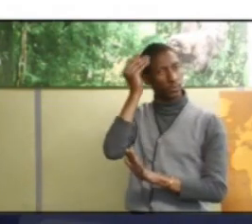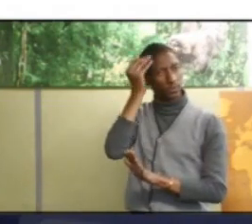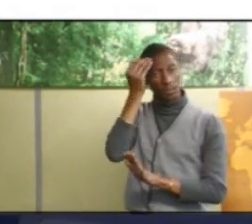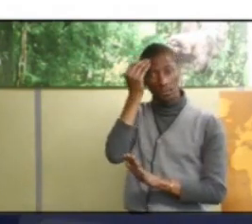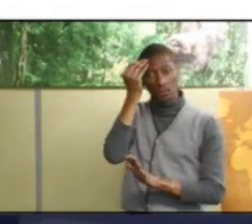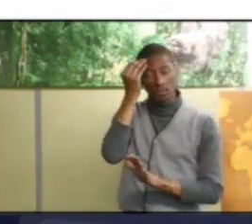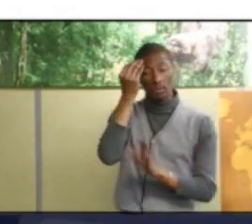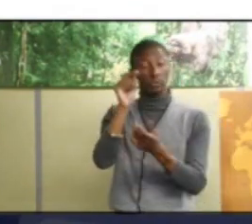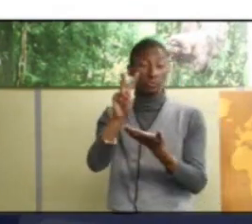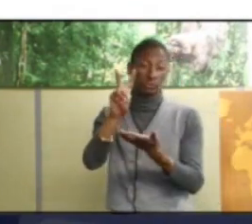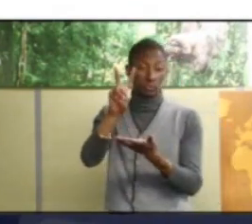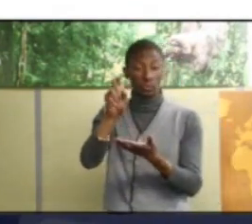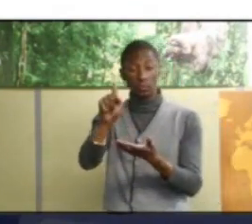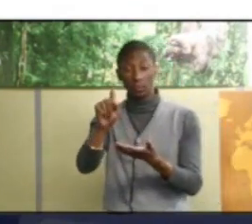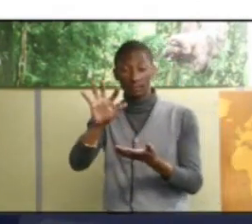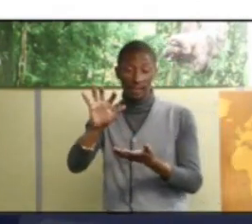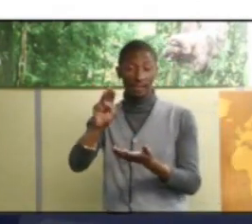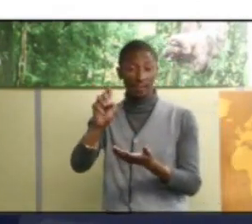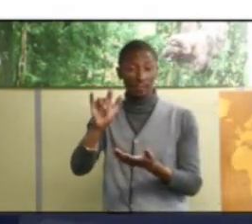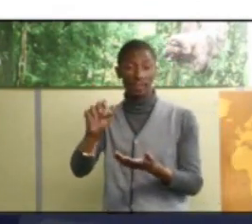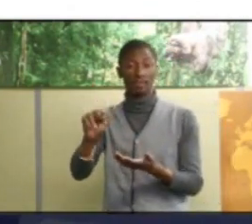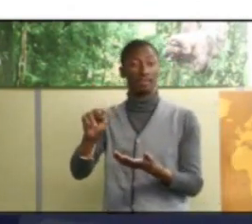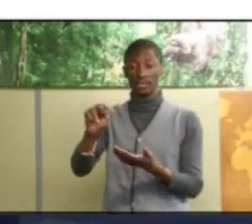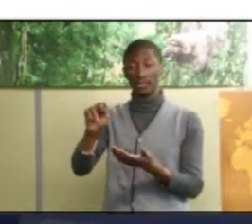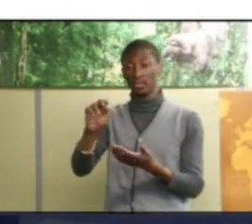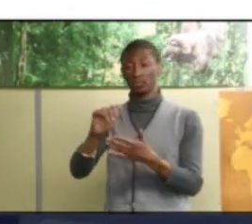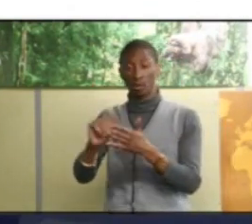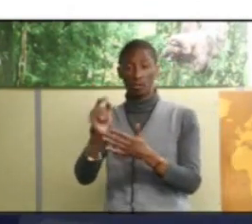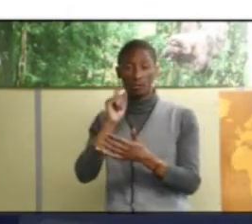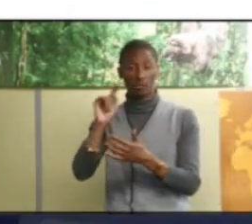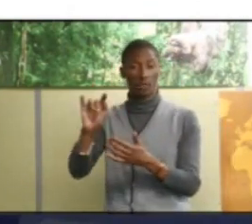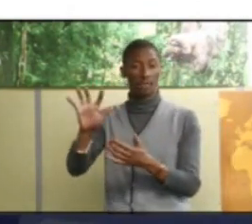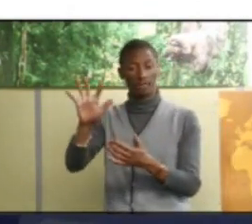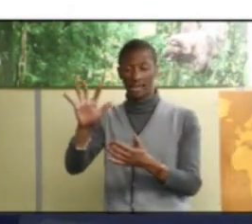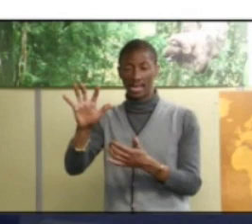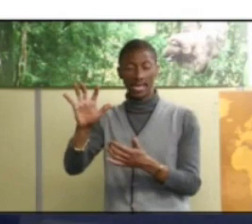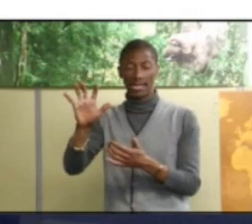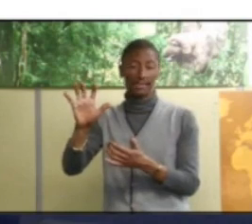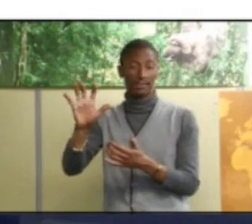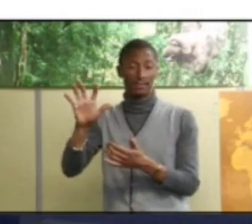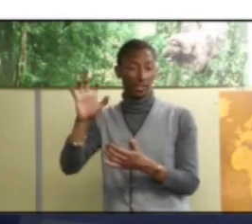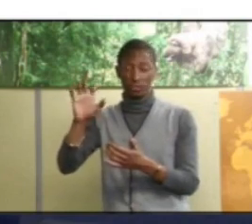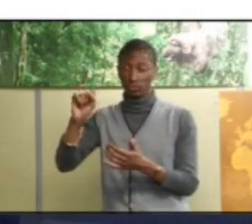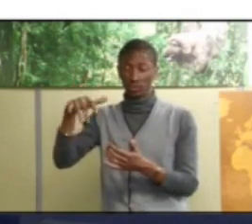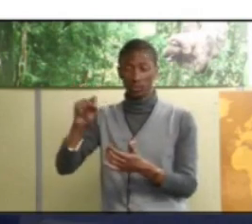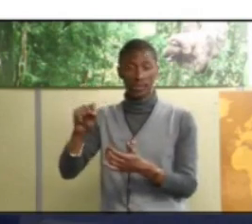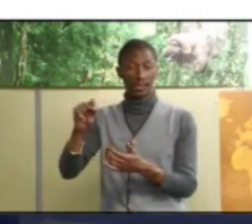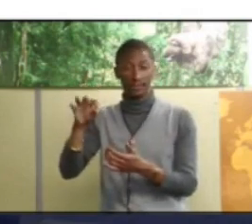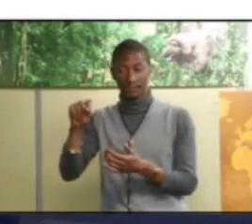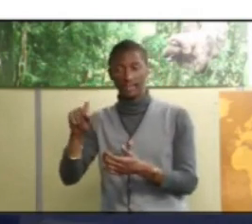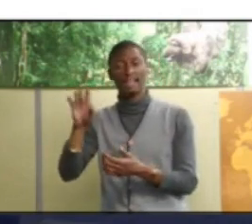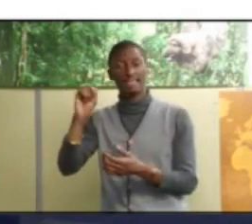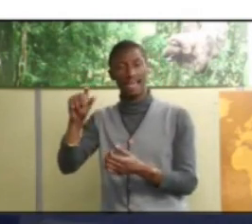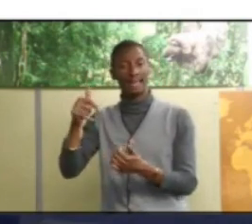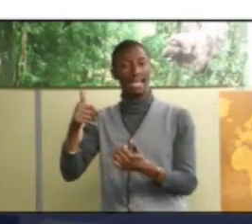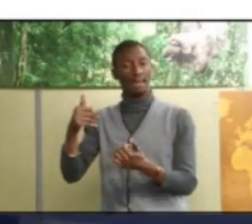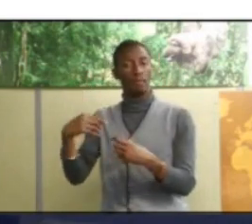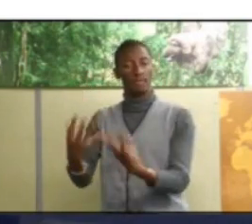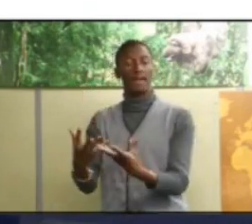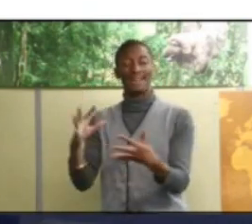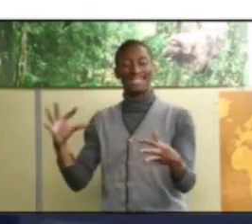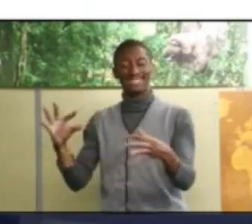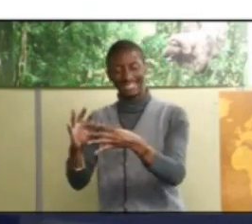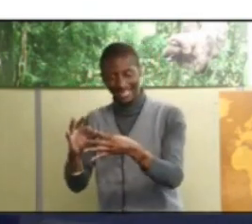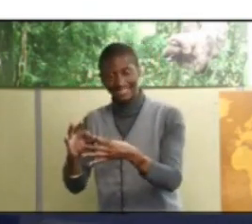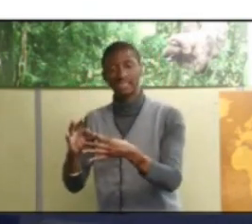million for 5,000 square feet. That got you a Connect interactive and a lot